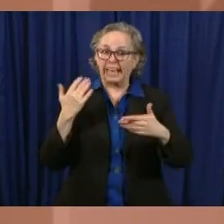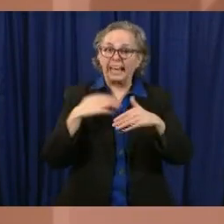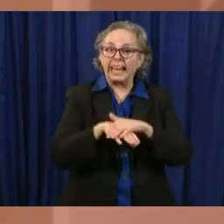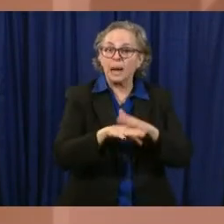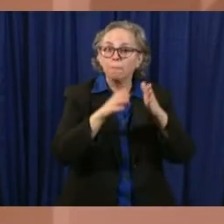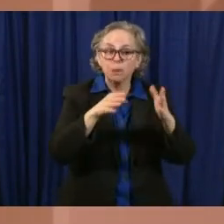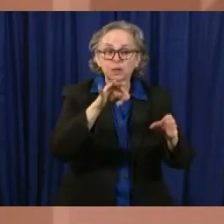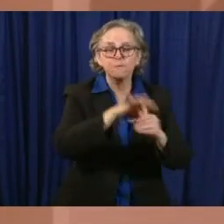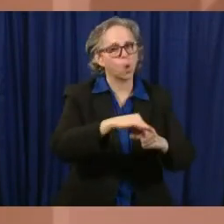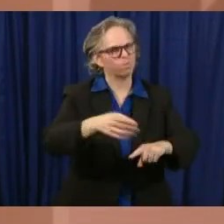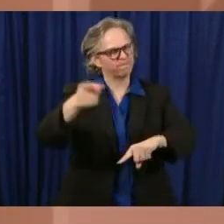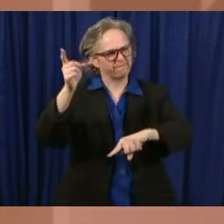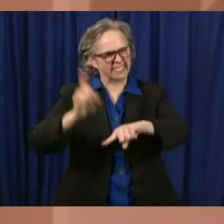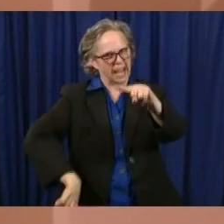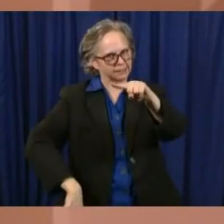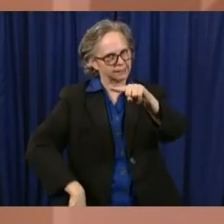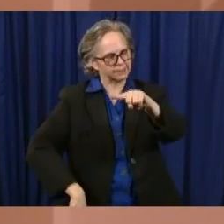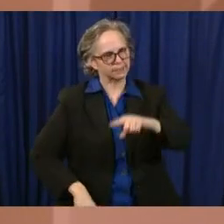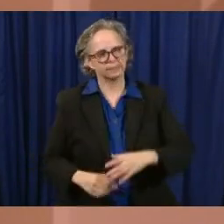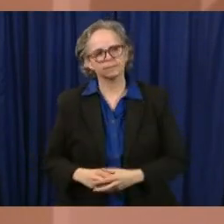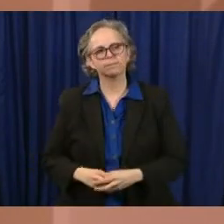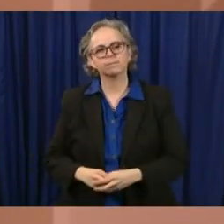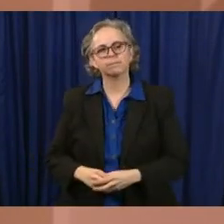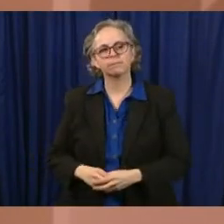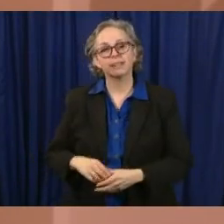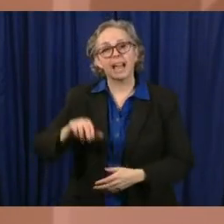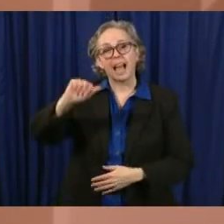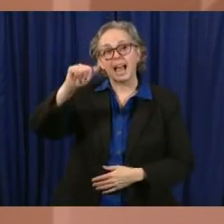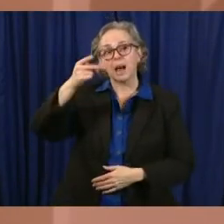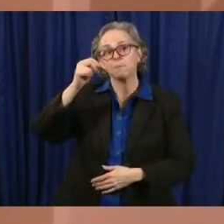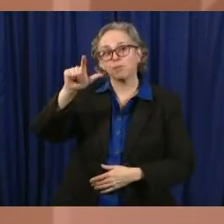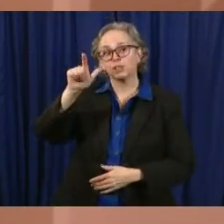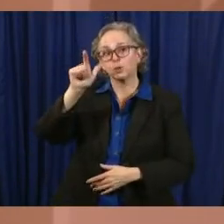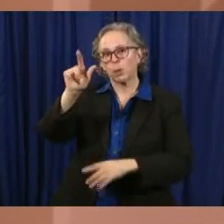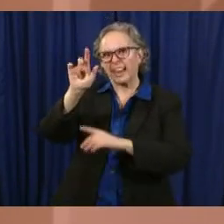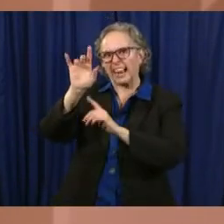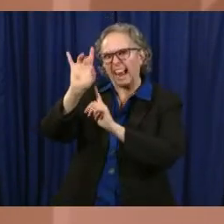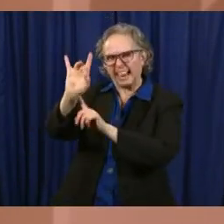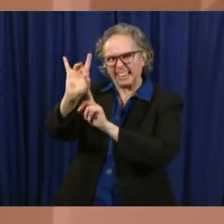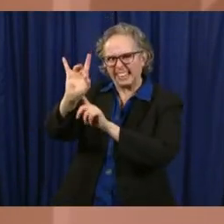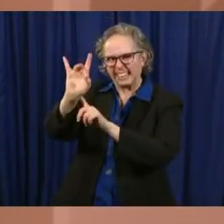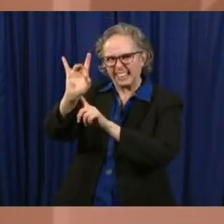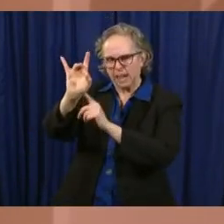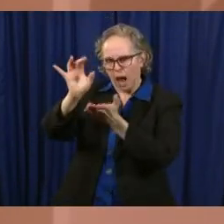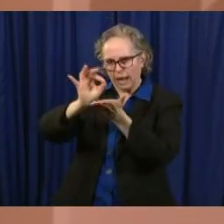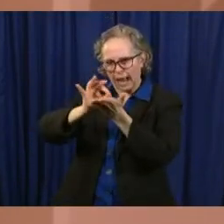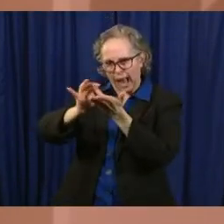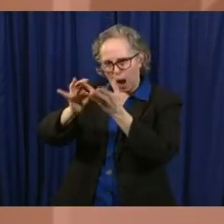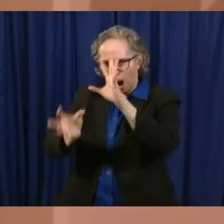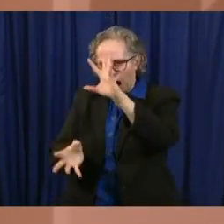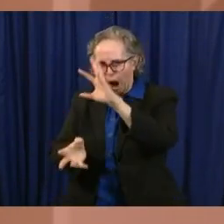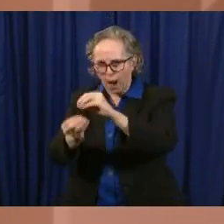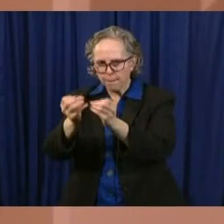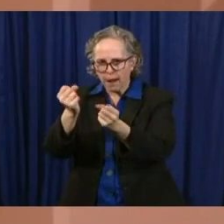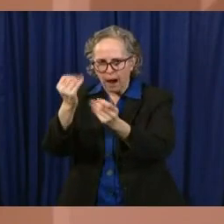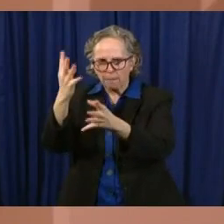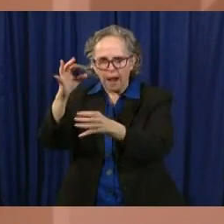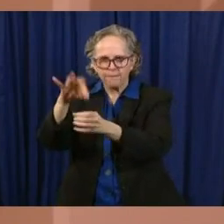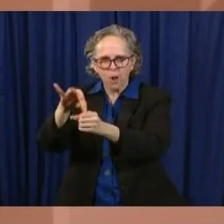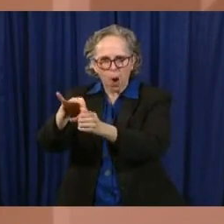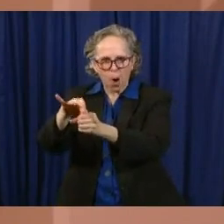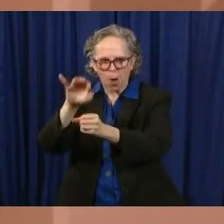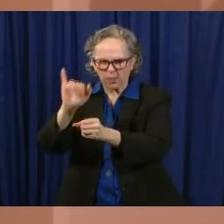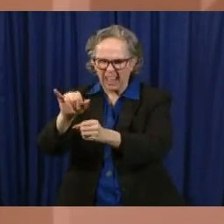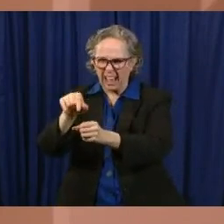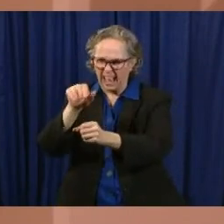for the primary election on April the 28th is count day when we'll start counting those votes. And 2 weeks from today,